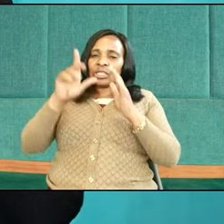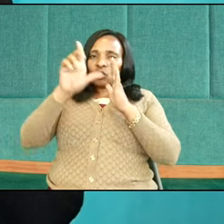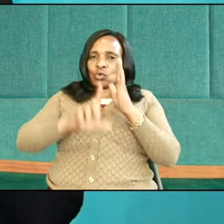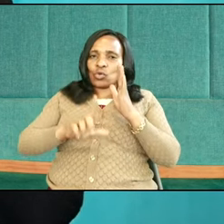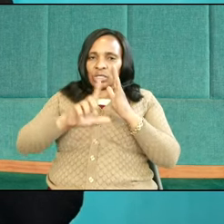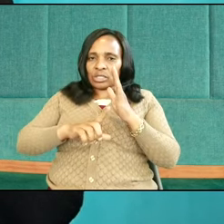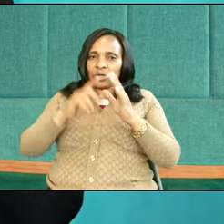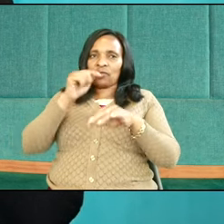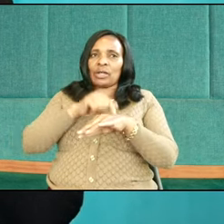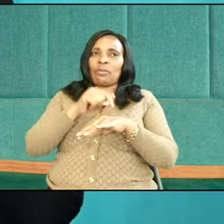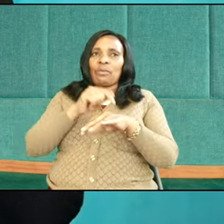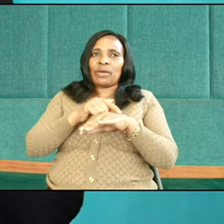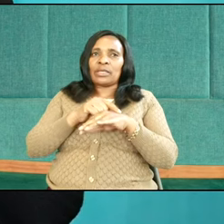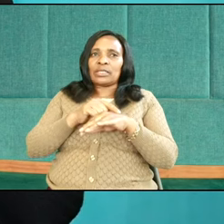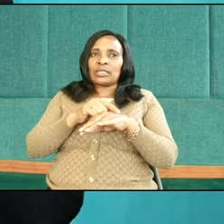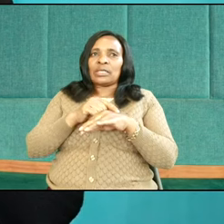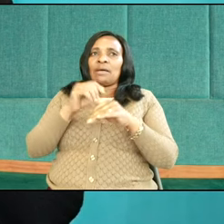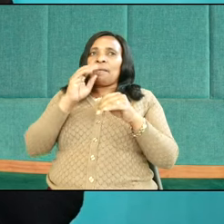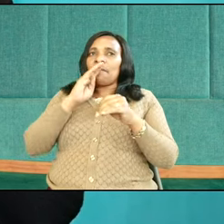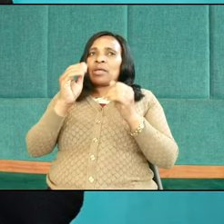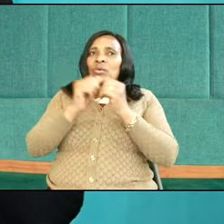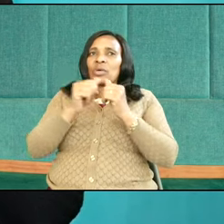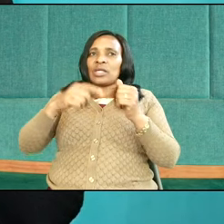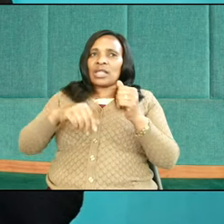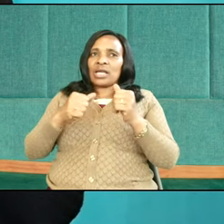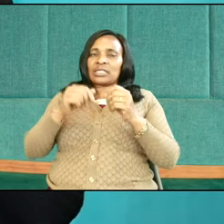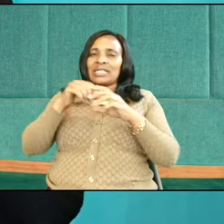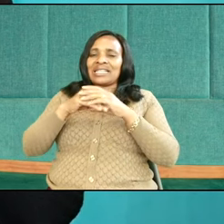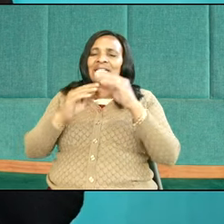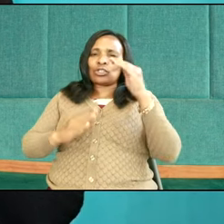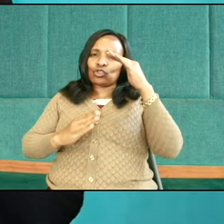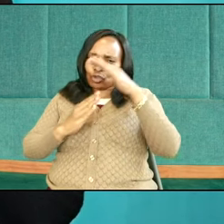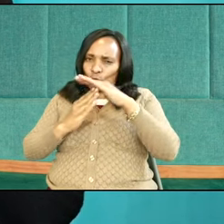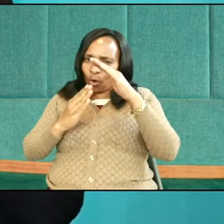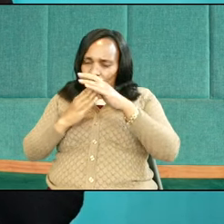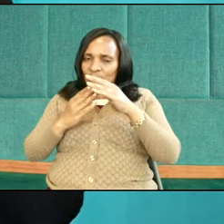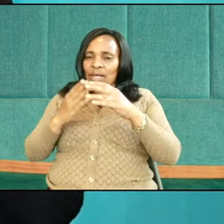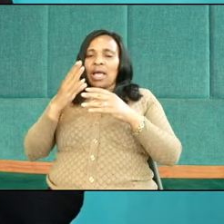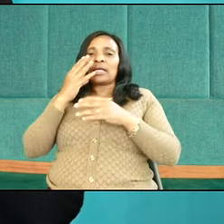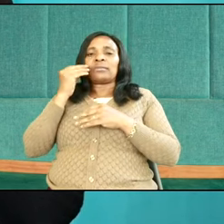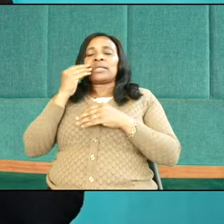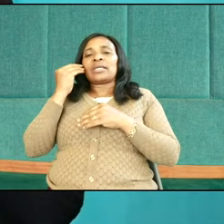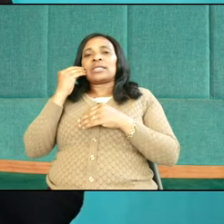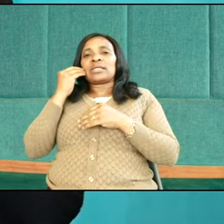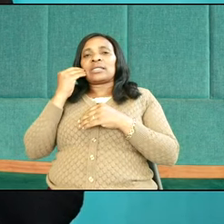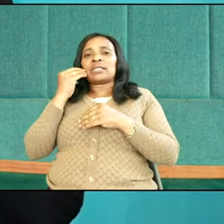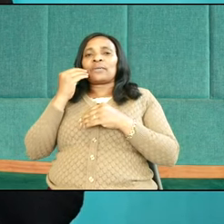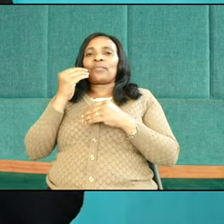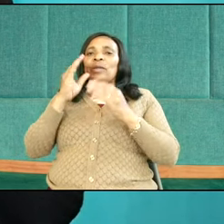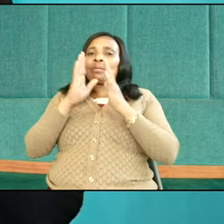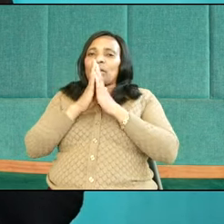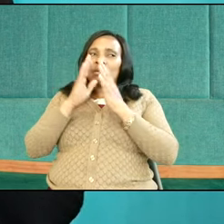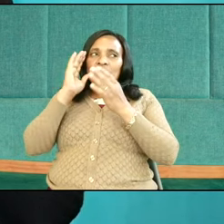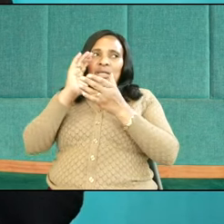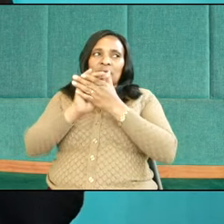of moments, and that you may be with us even in the peaks of experiences. In Jesus' name we pray and